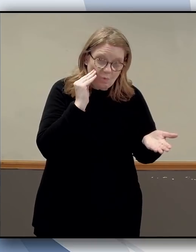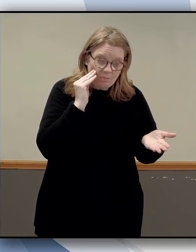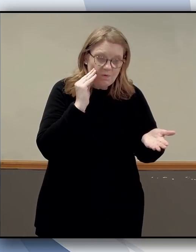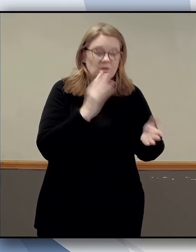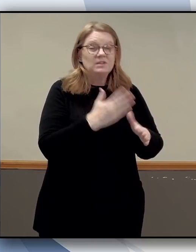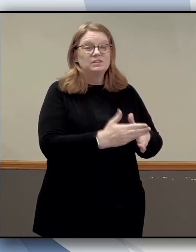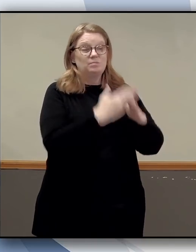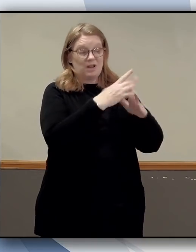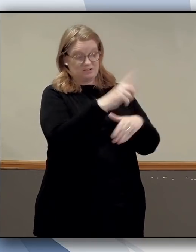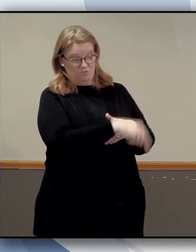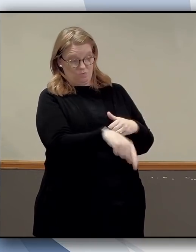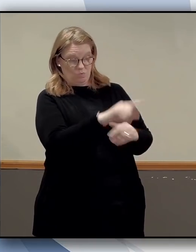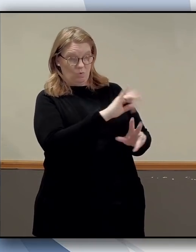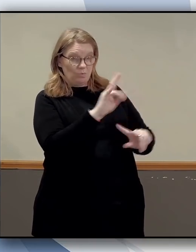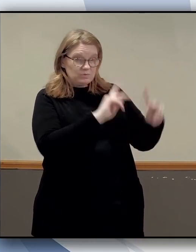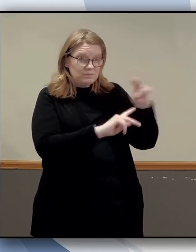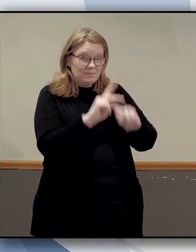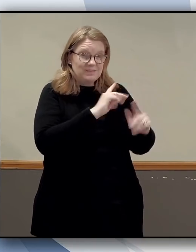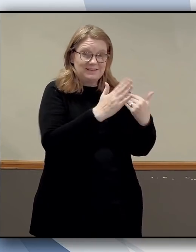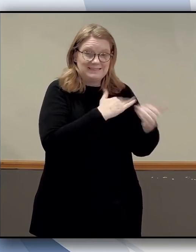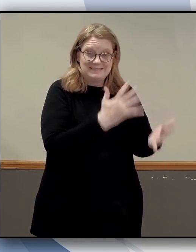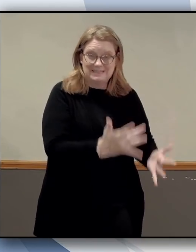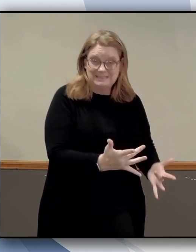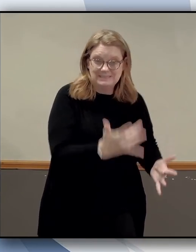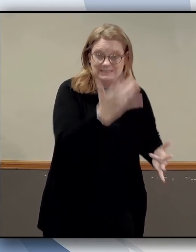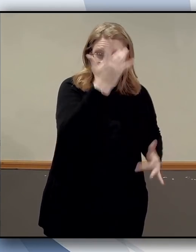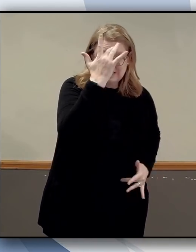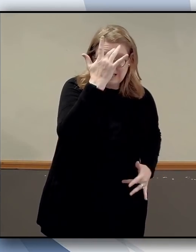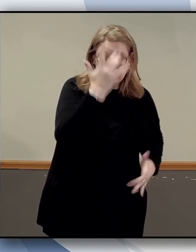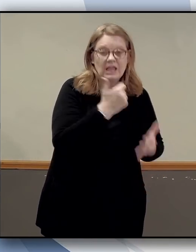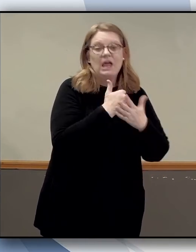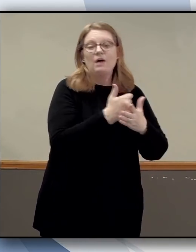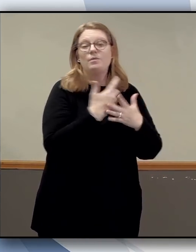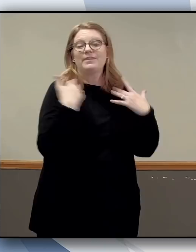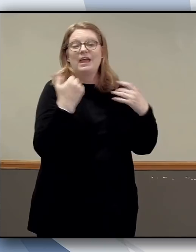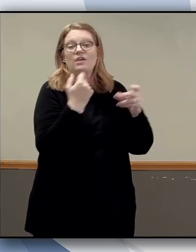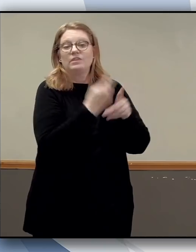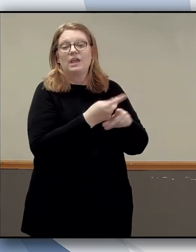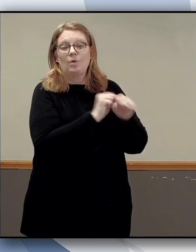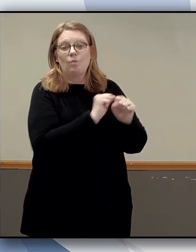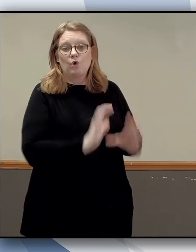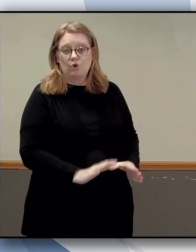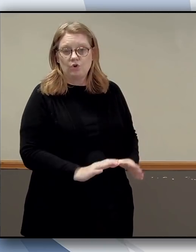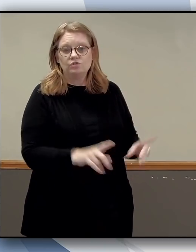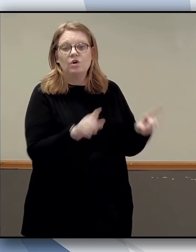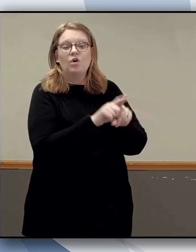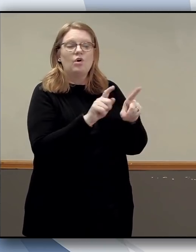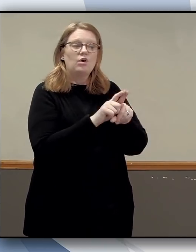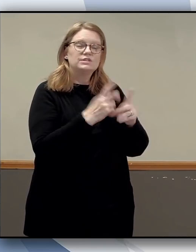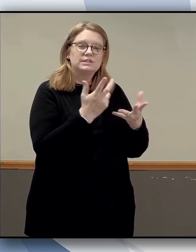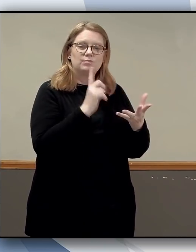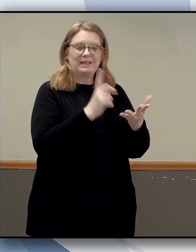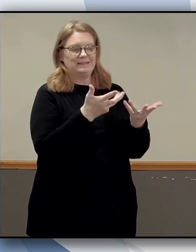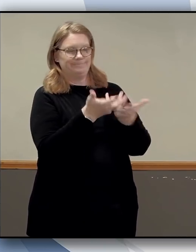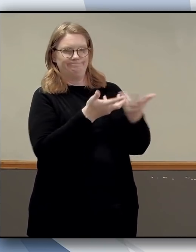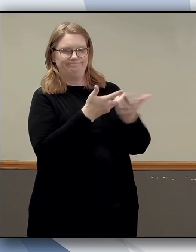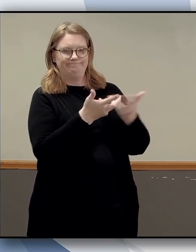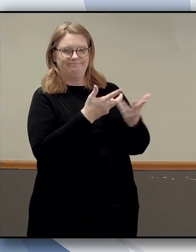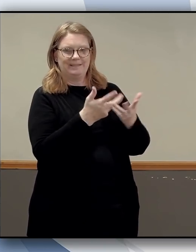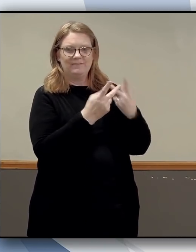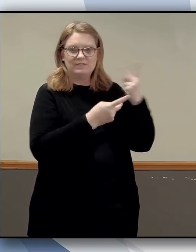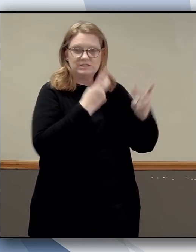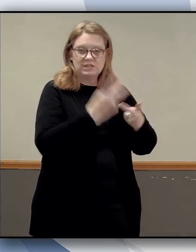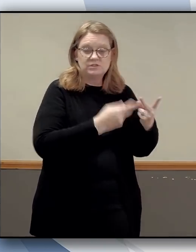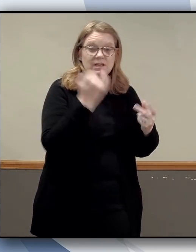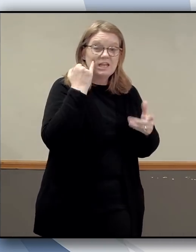most vulnerable, help with our healthcare workers, and to facilitate visitation. If we have extra tests over,